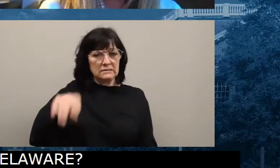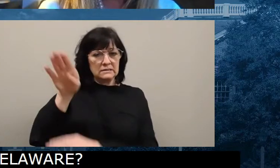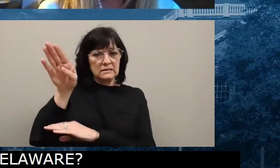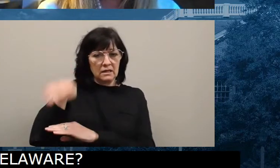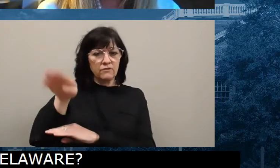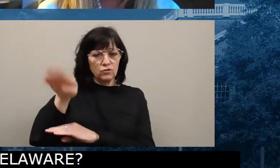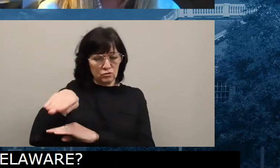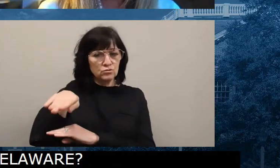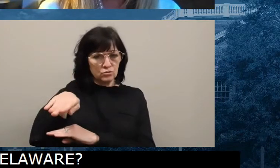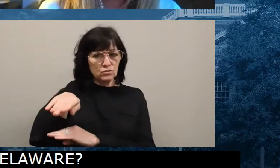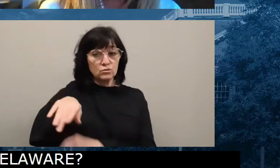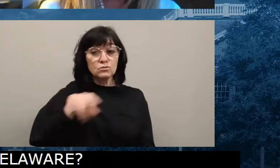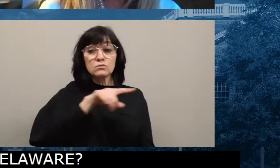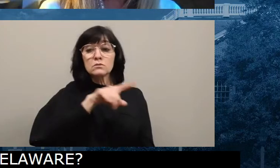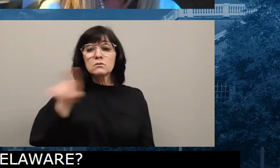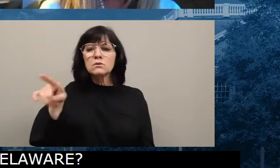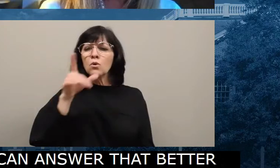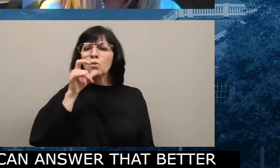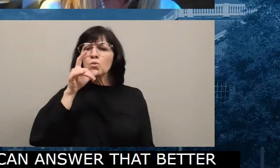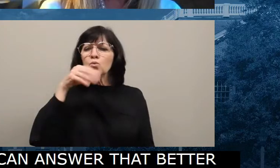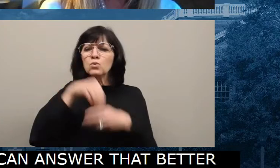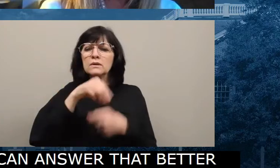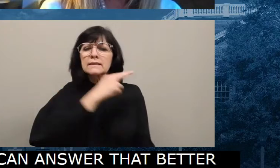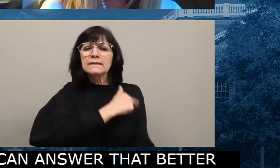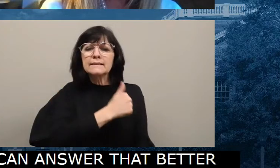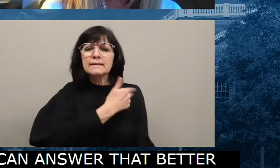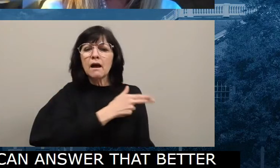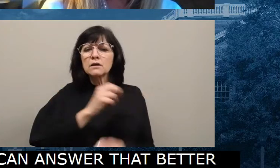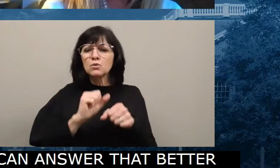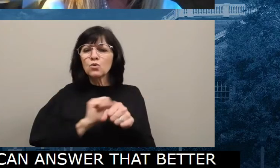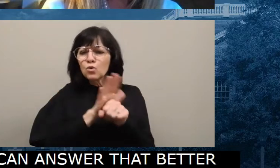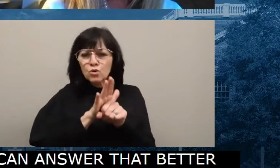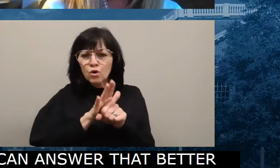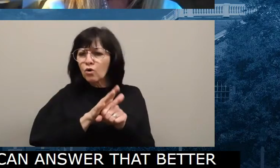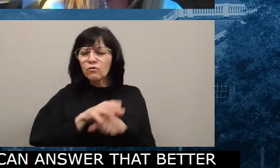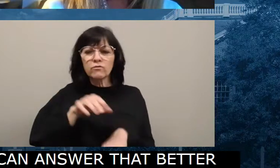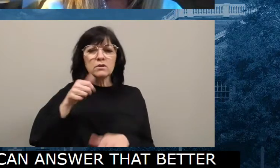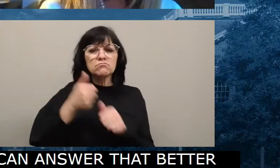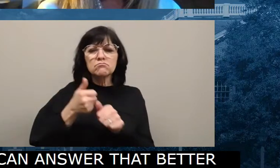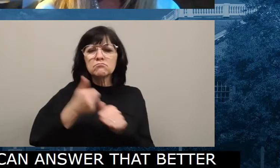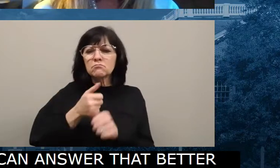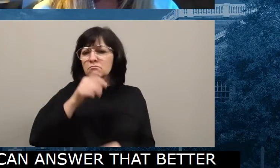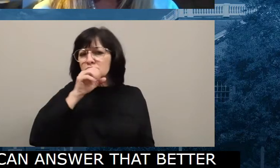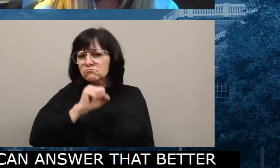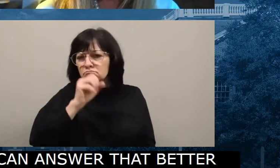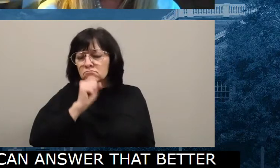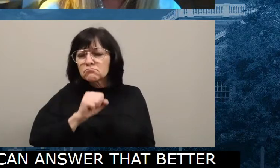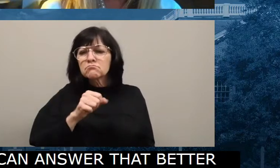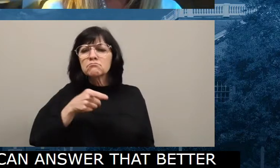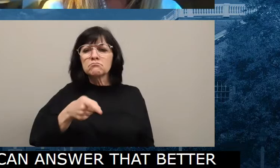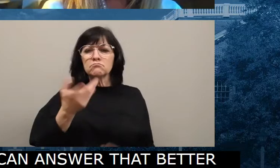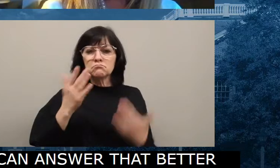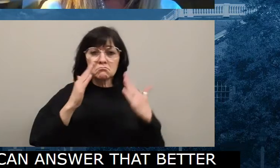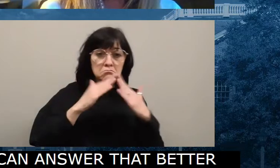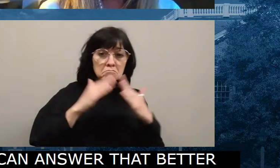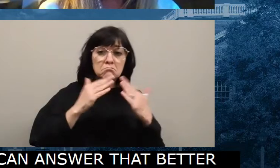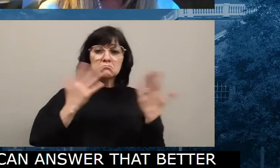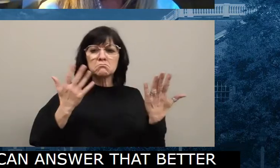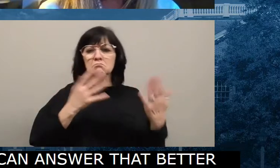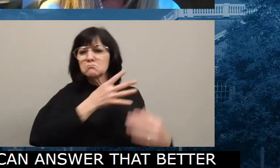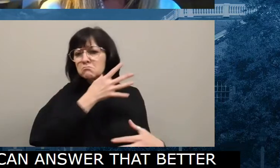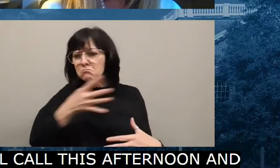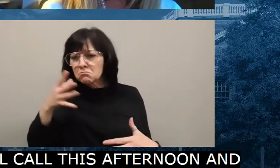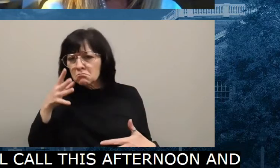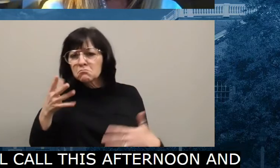people in their emergency rooms? What do they look like? What are their age groups? What's the demographic there? Is there anything we should be concerned